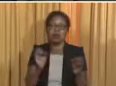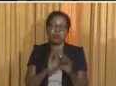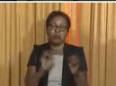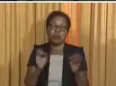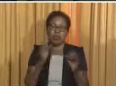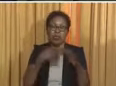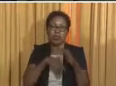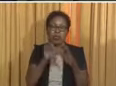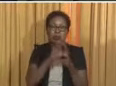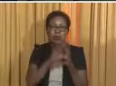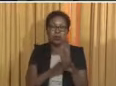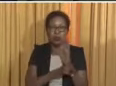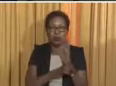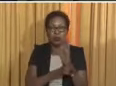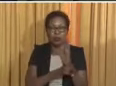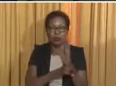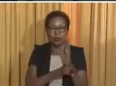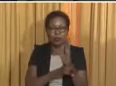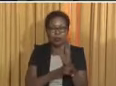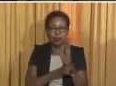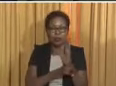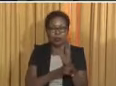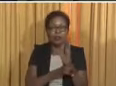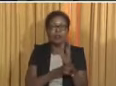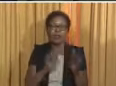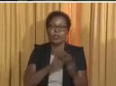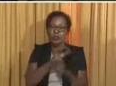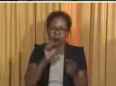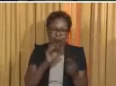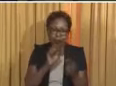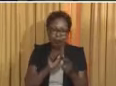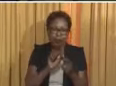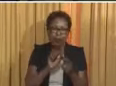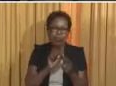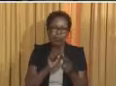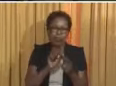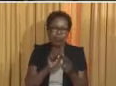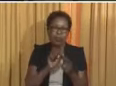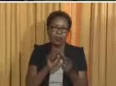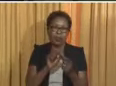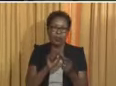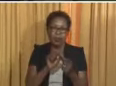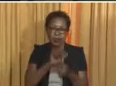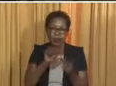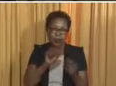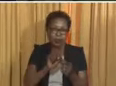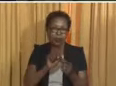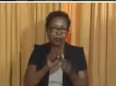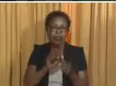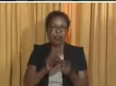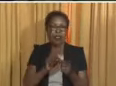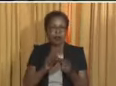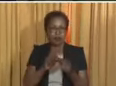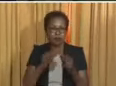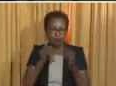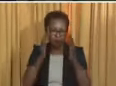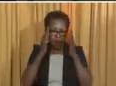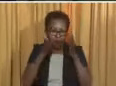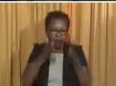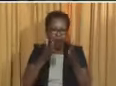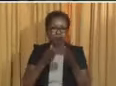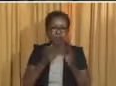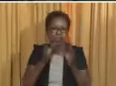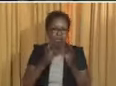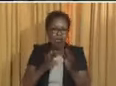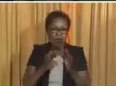the Constitution. The High Court in particular went on a spirited approach to expound on these terms and paid little attention to the words that actually